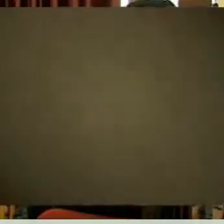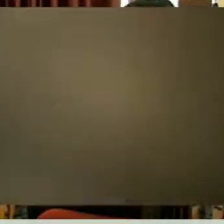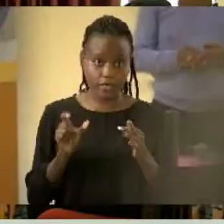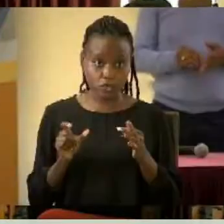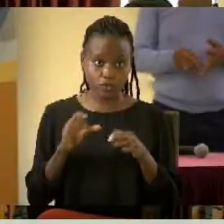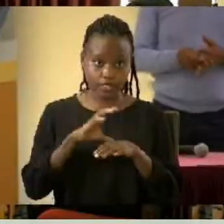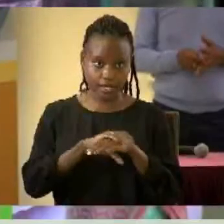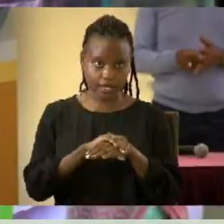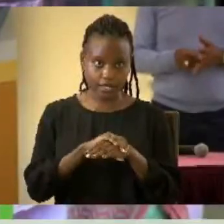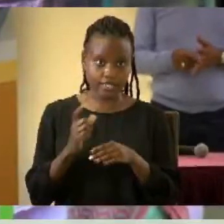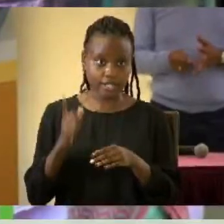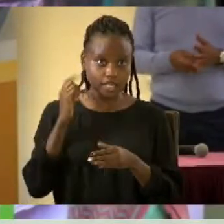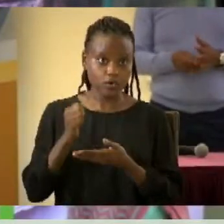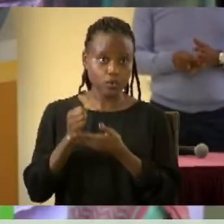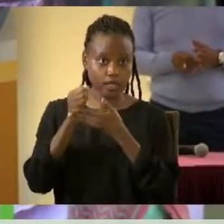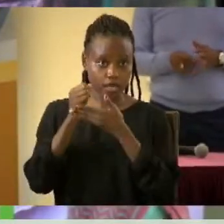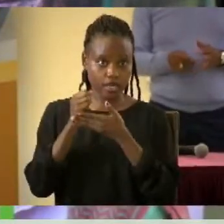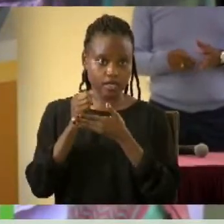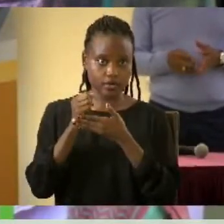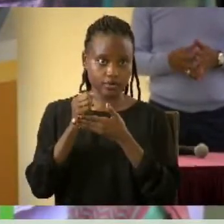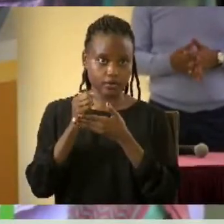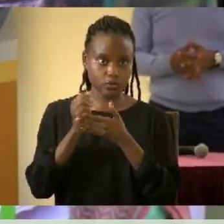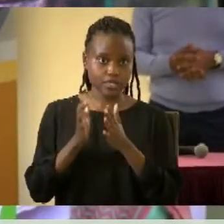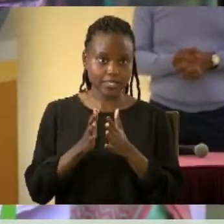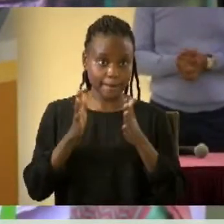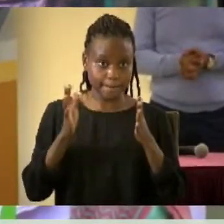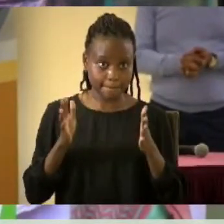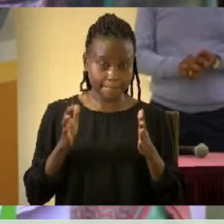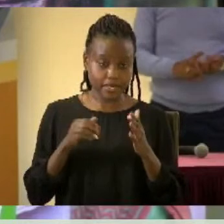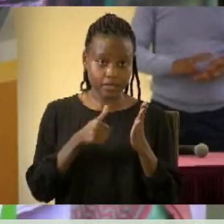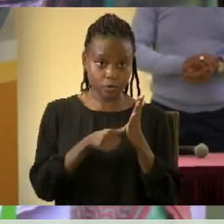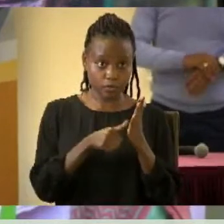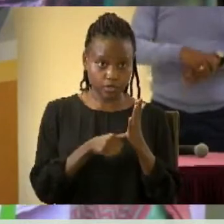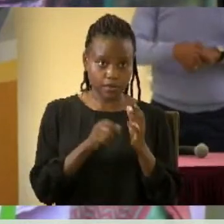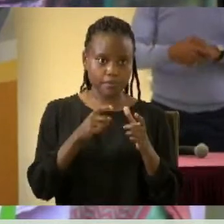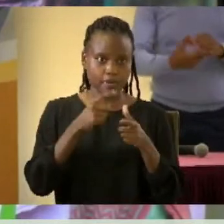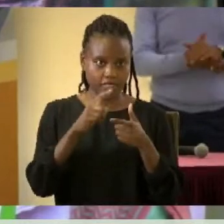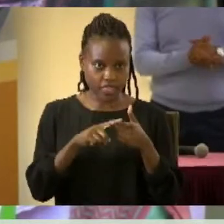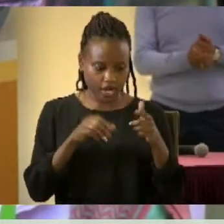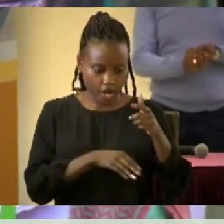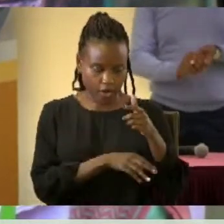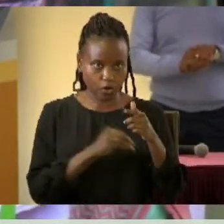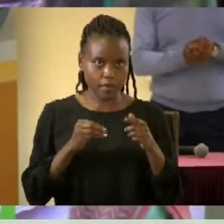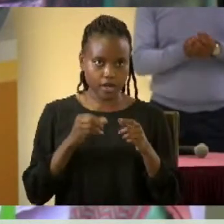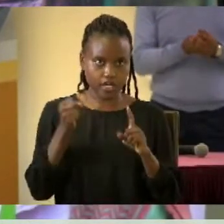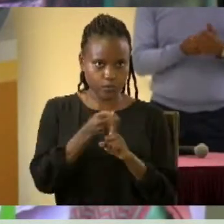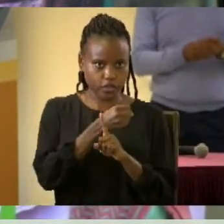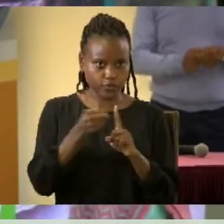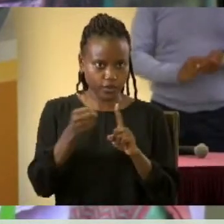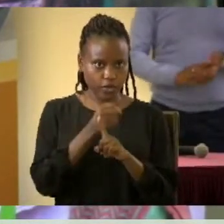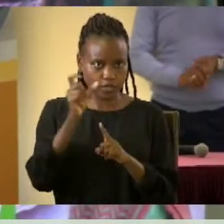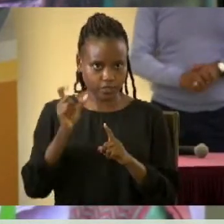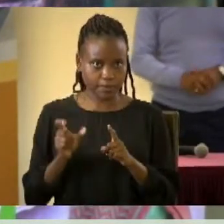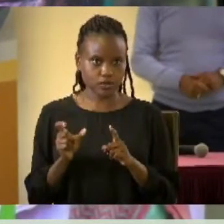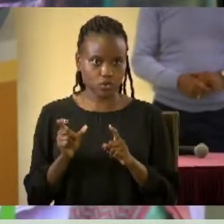legal aid because it's a capital offense, then a robbery with violence suspect